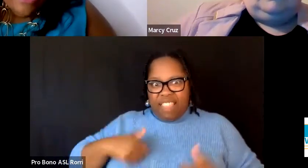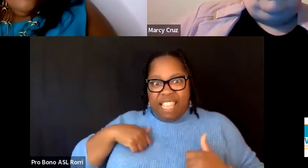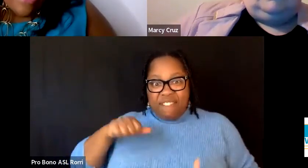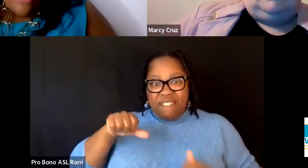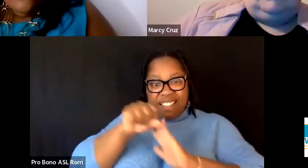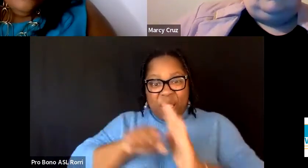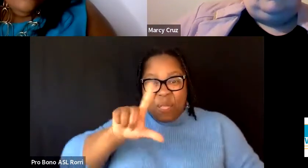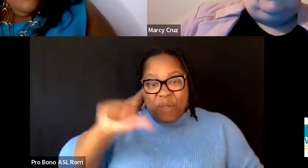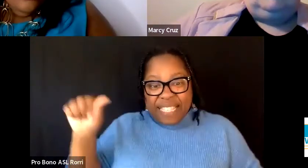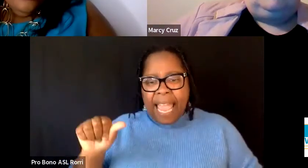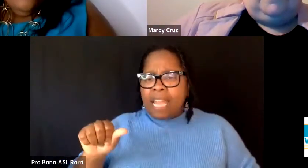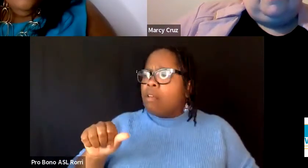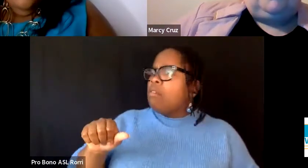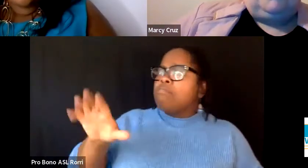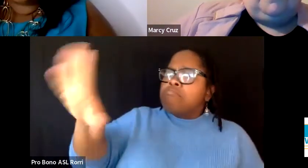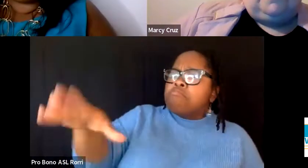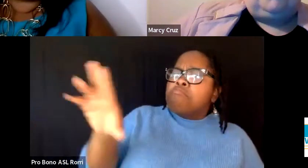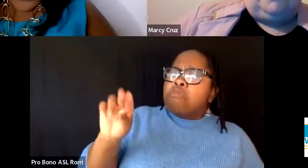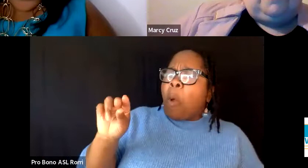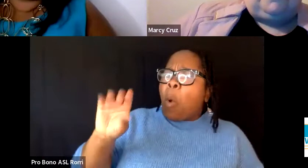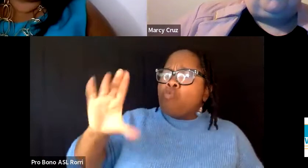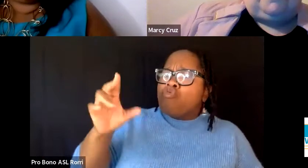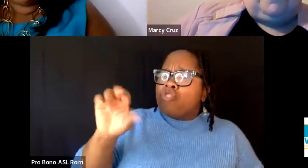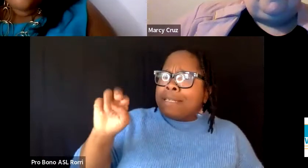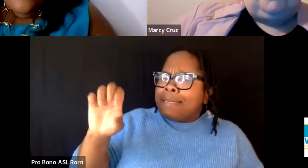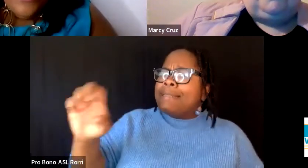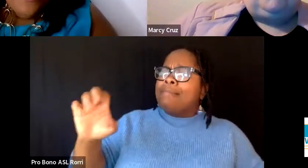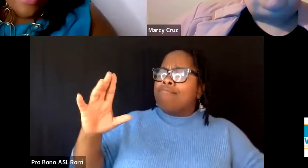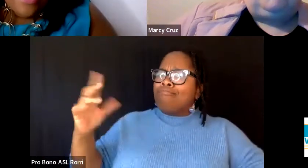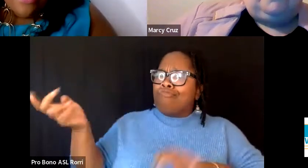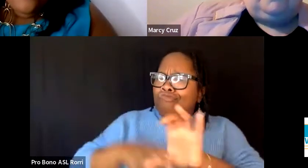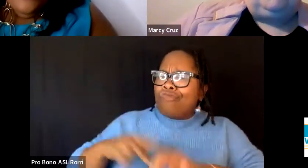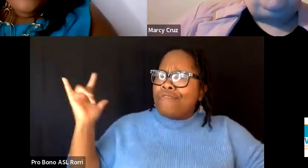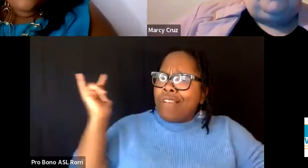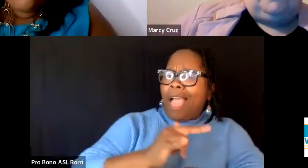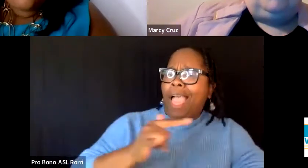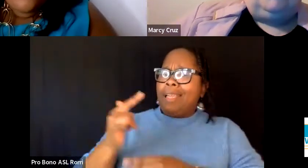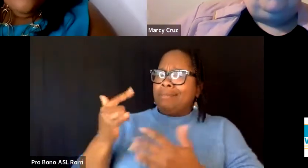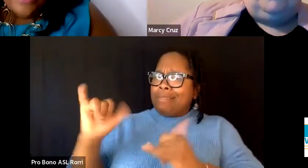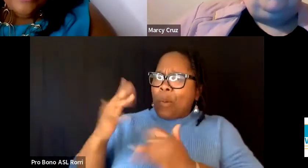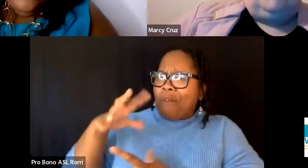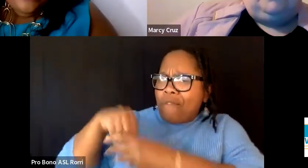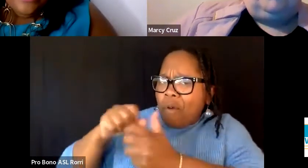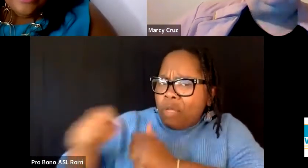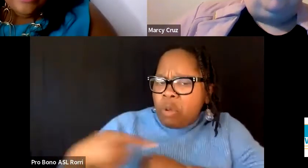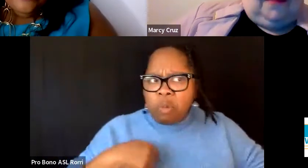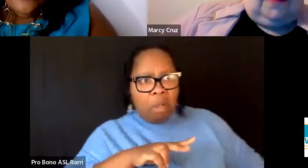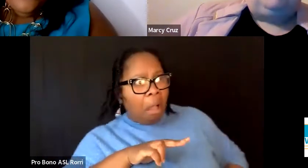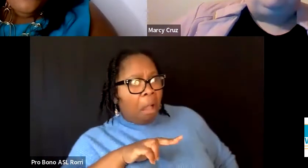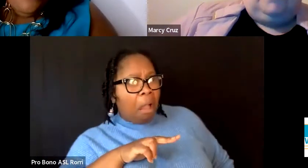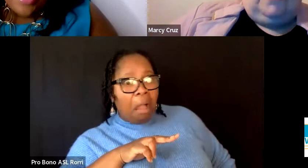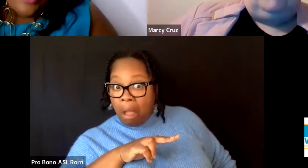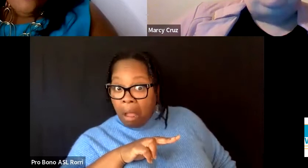we'll fly you out. We still want to do things with you. And I was like, oh my God, wow. So sometimes when you think it's the